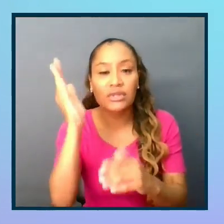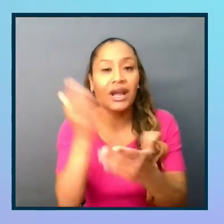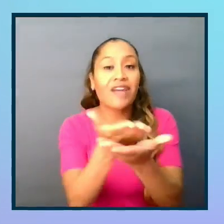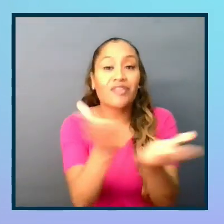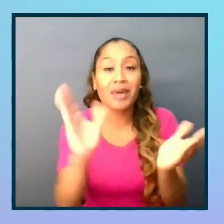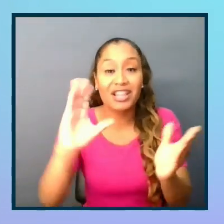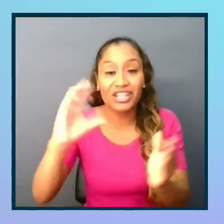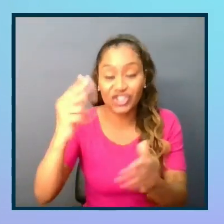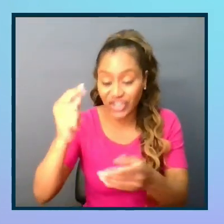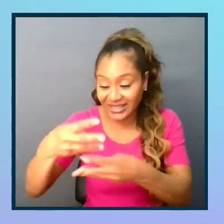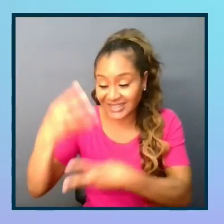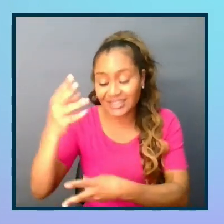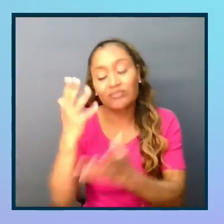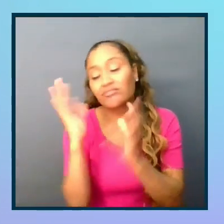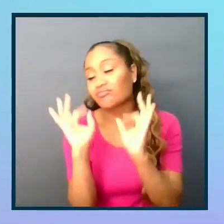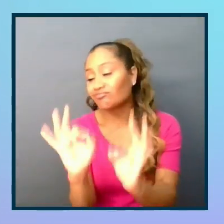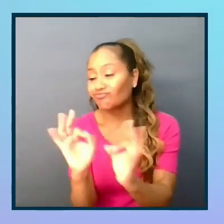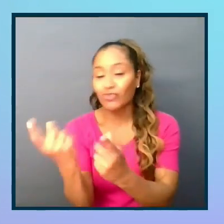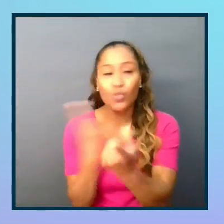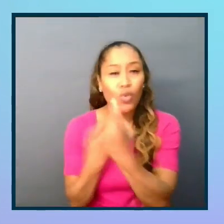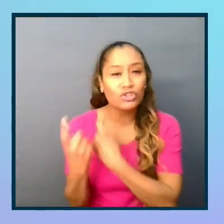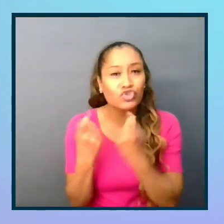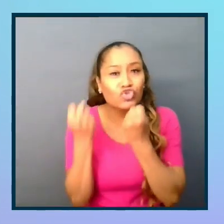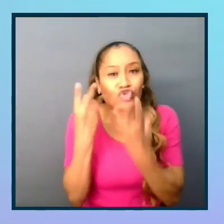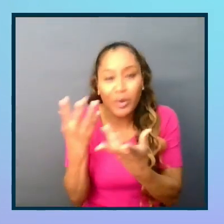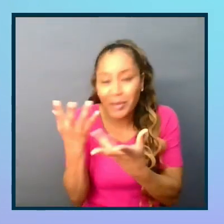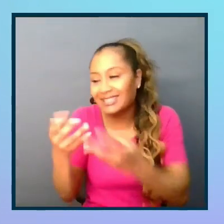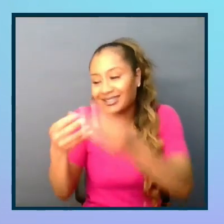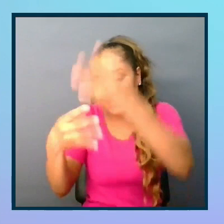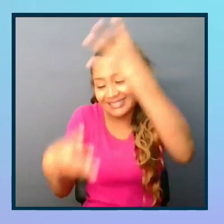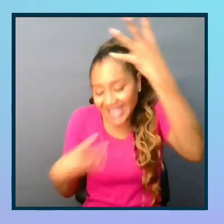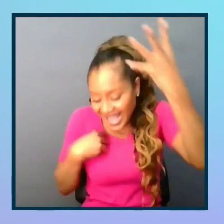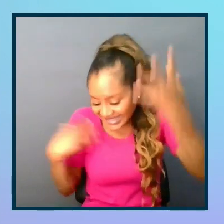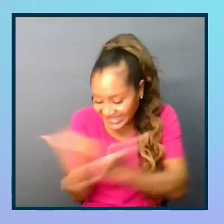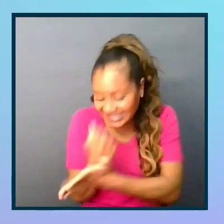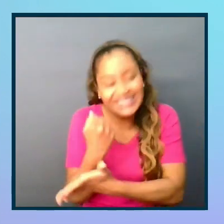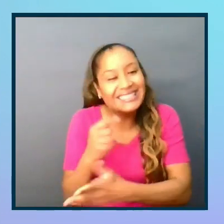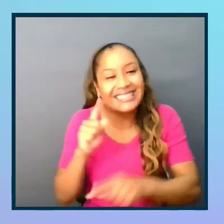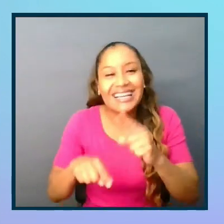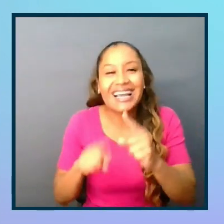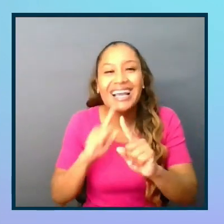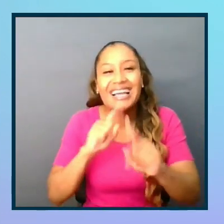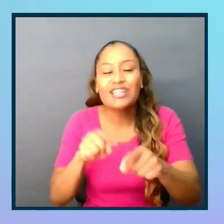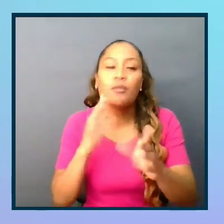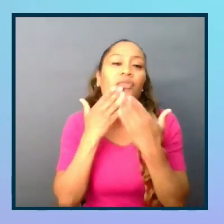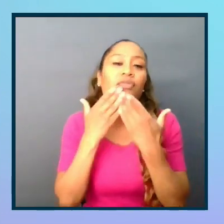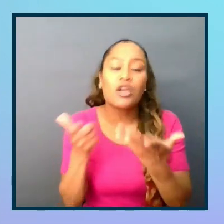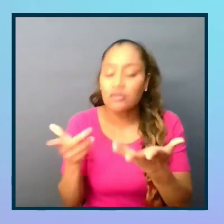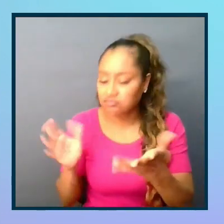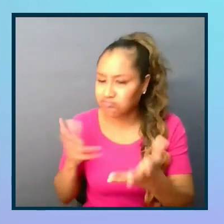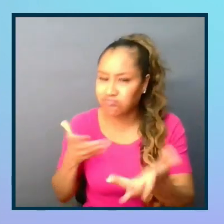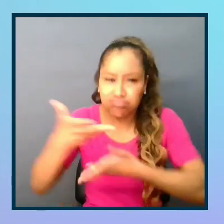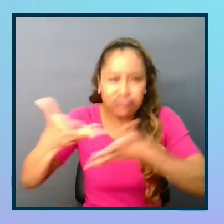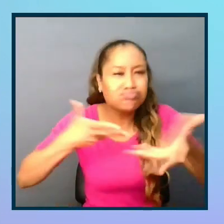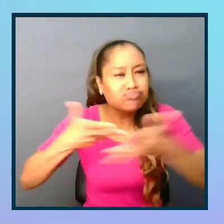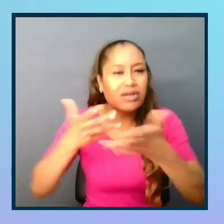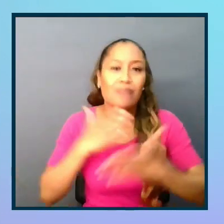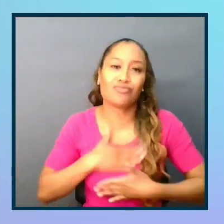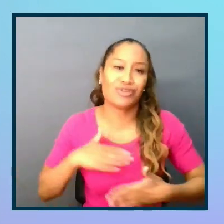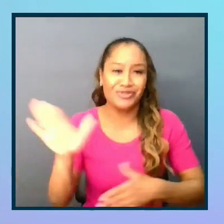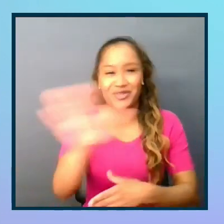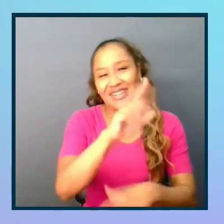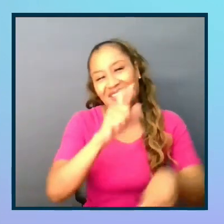your fantastic questions. There are so many we couldn't get to. Thanks for your excellent engagement. Really appreciate everybody's time.